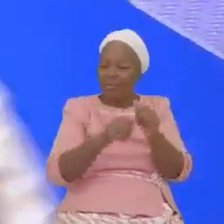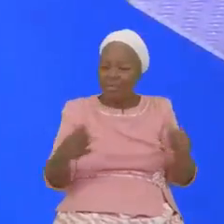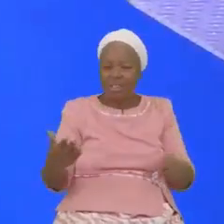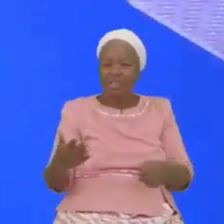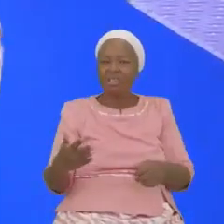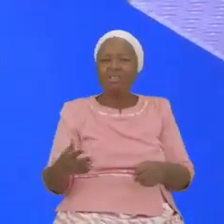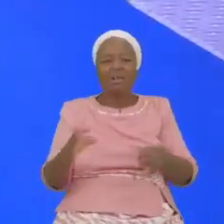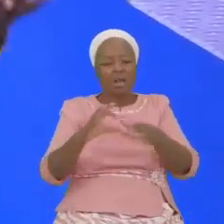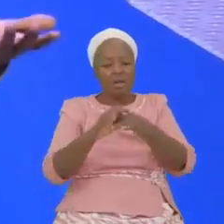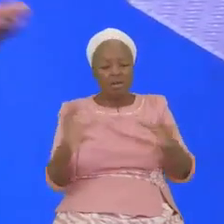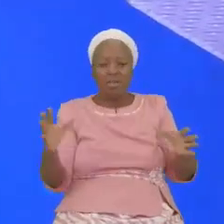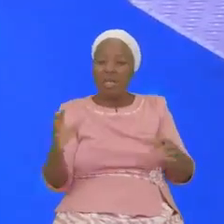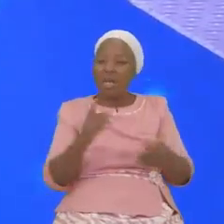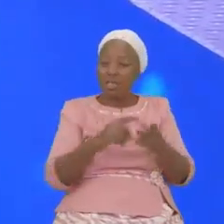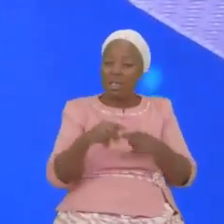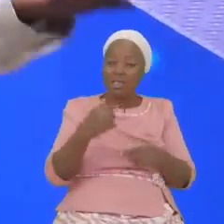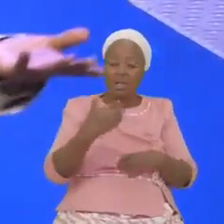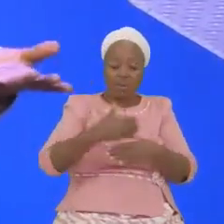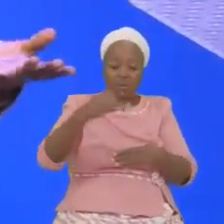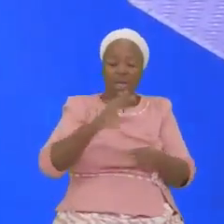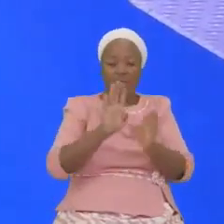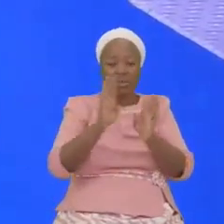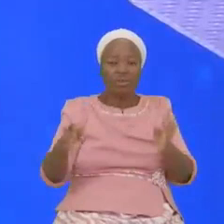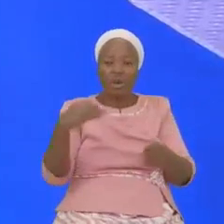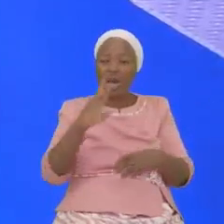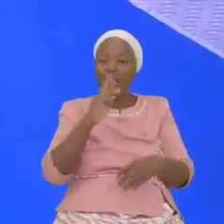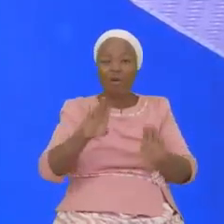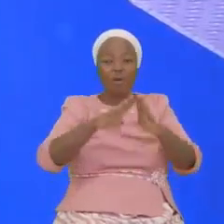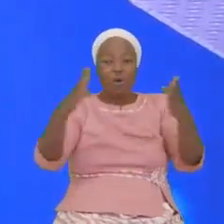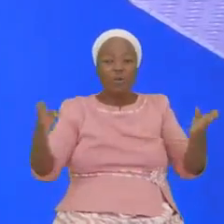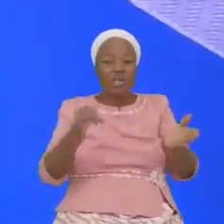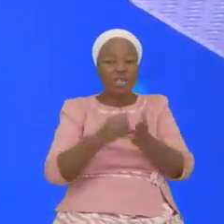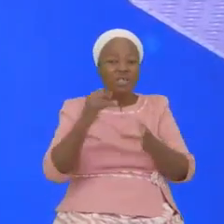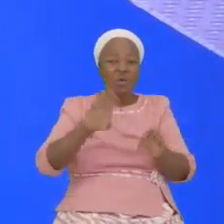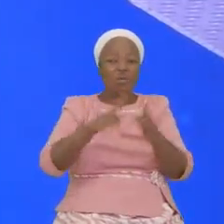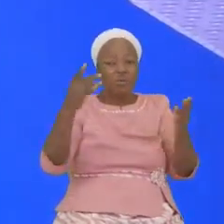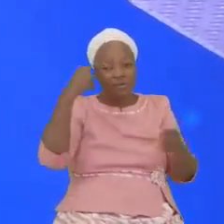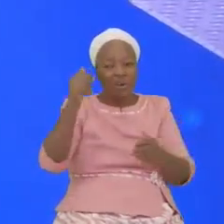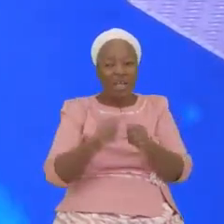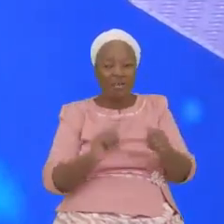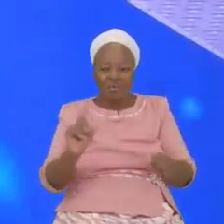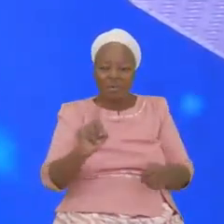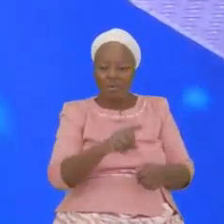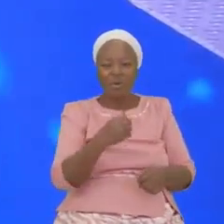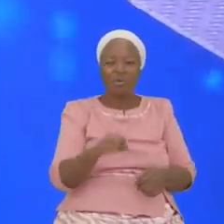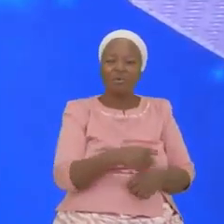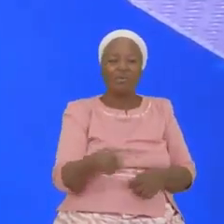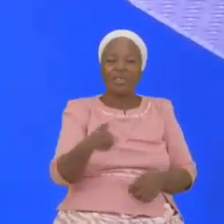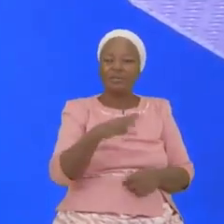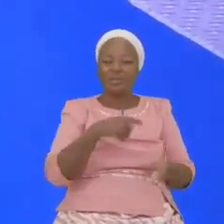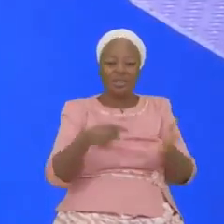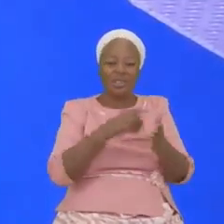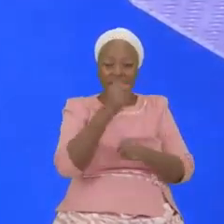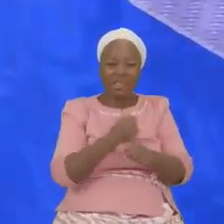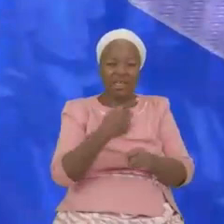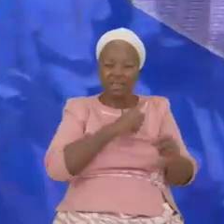everything loose. And then the windows and the doors that opened, it opened for every one of them. This year, the